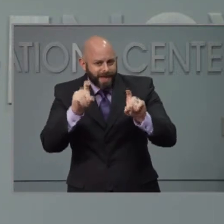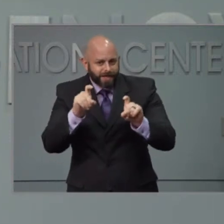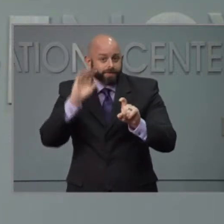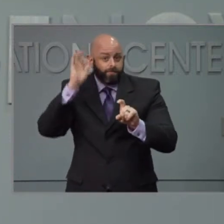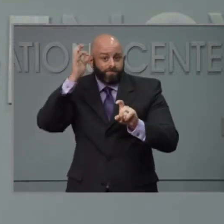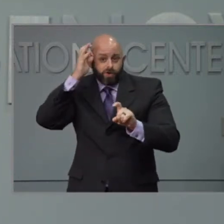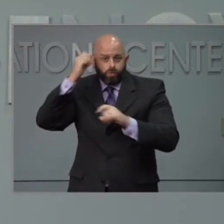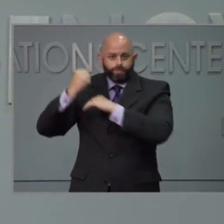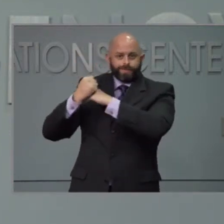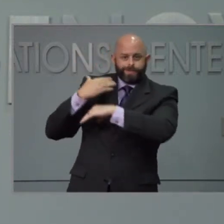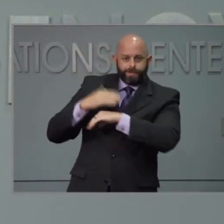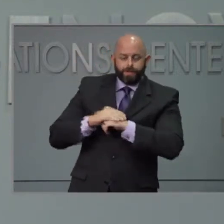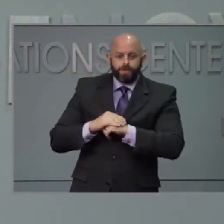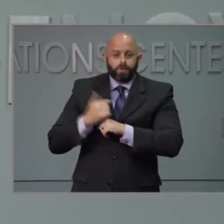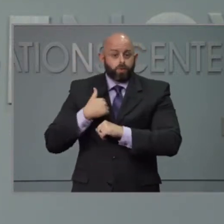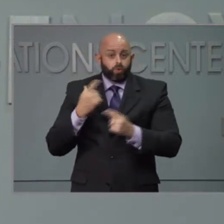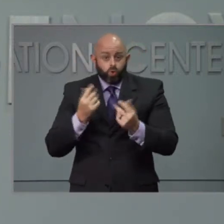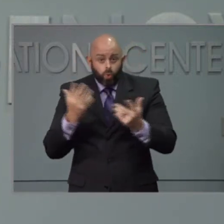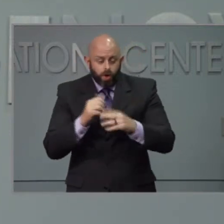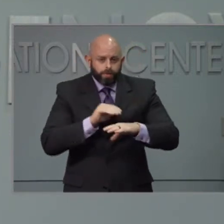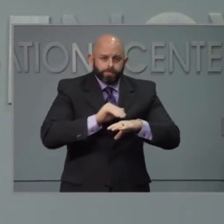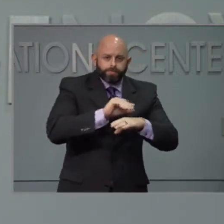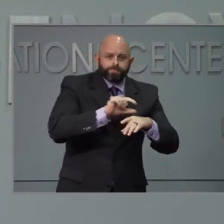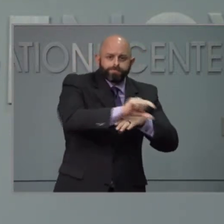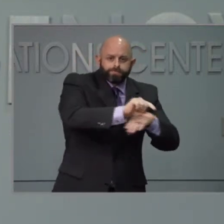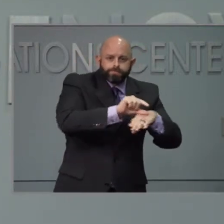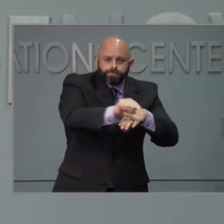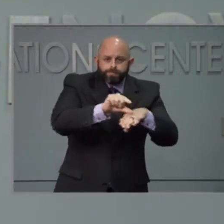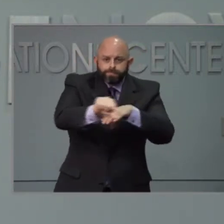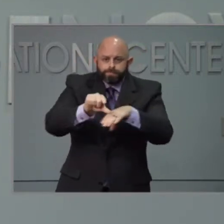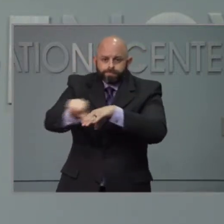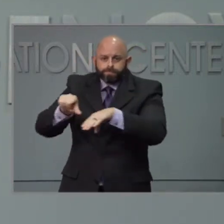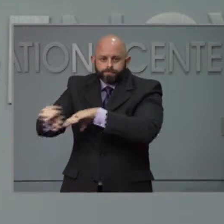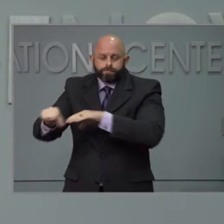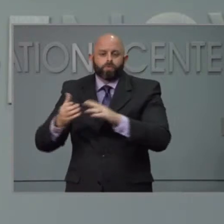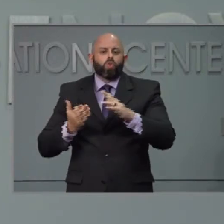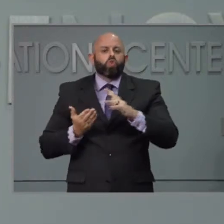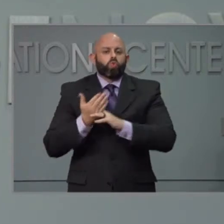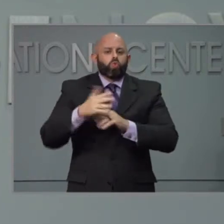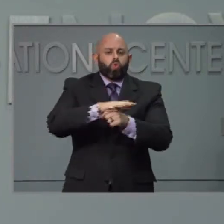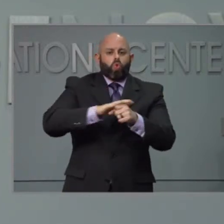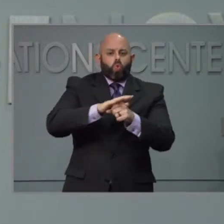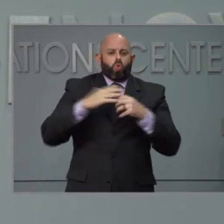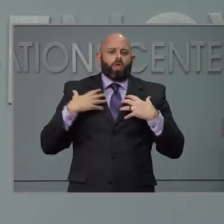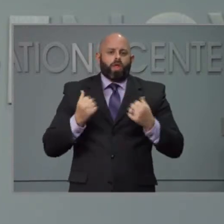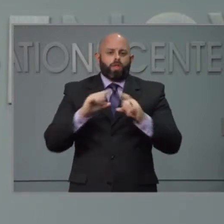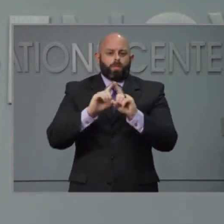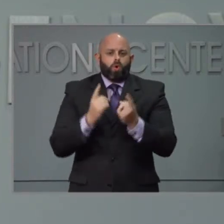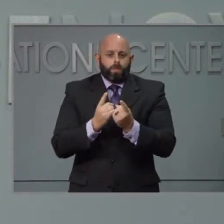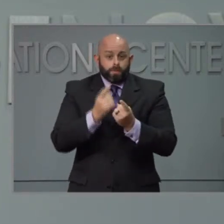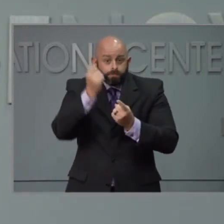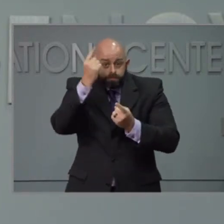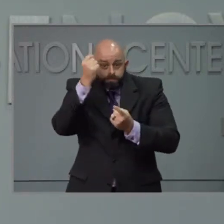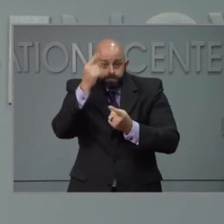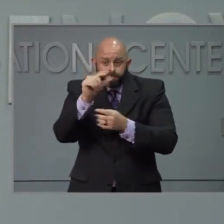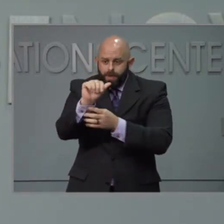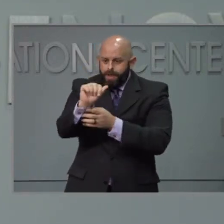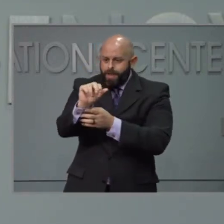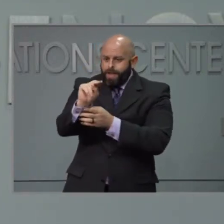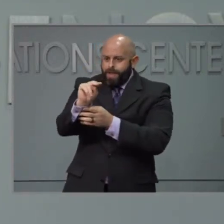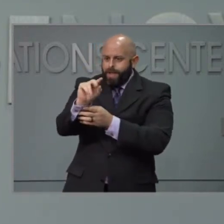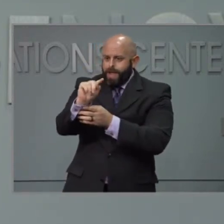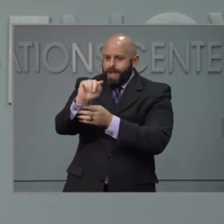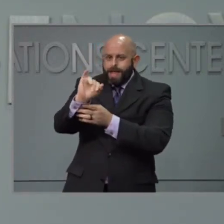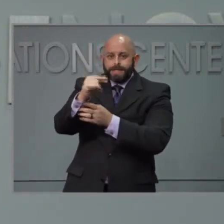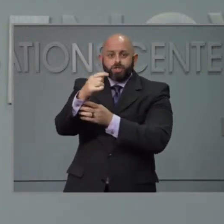we have been distributing those through our local health departments. We have to understand about these kinds of tests, different than others,